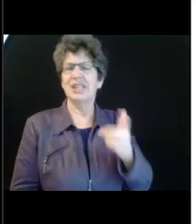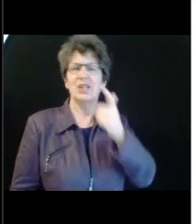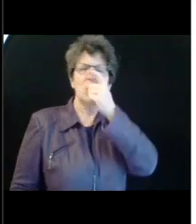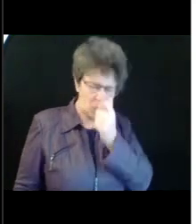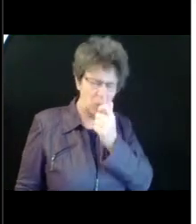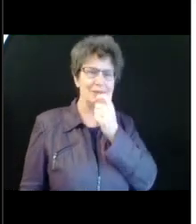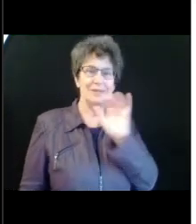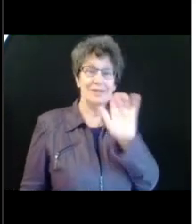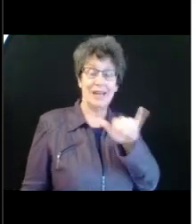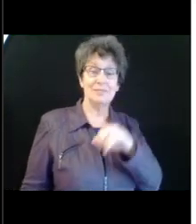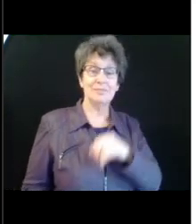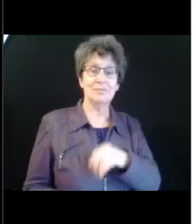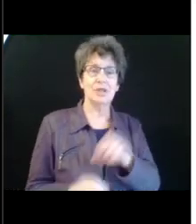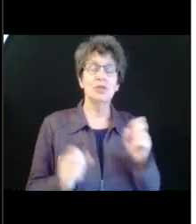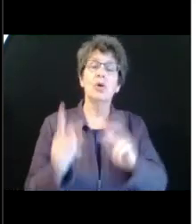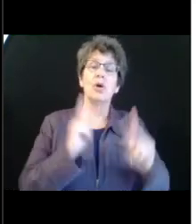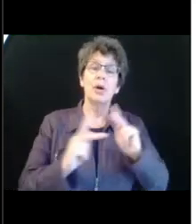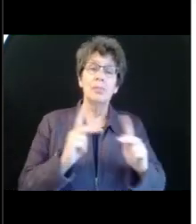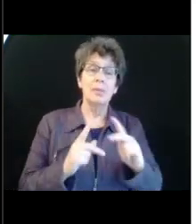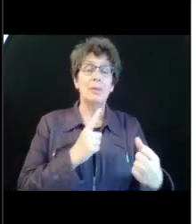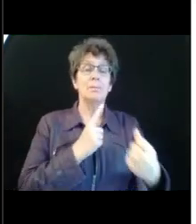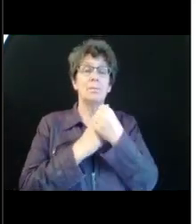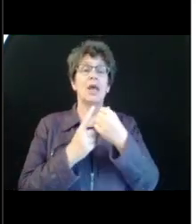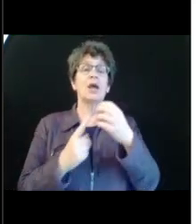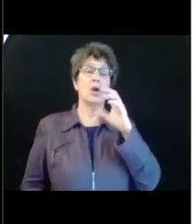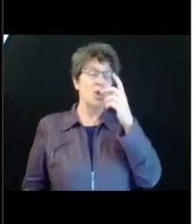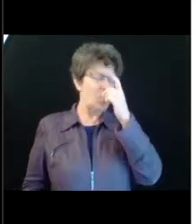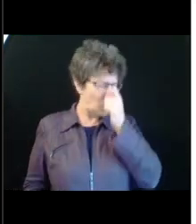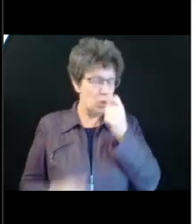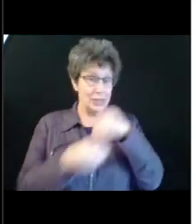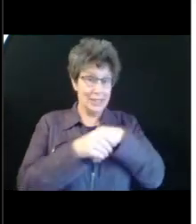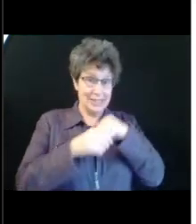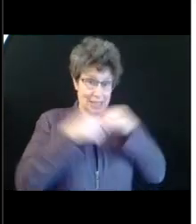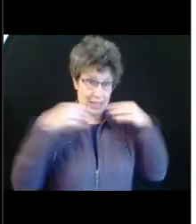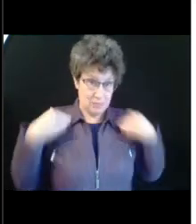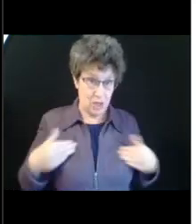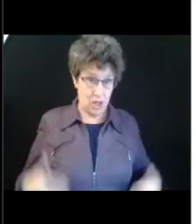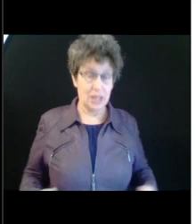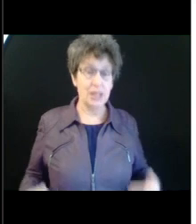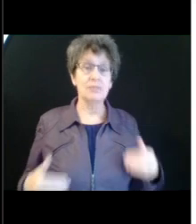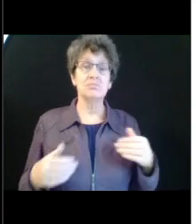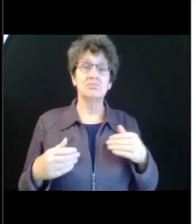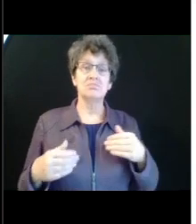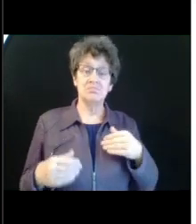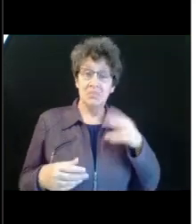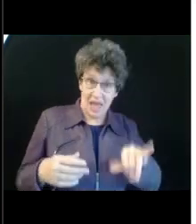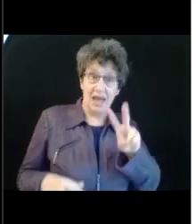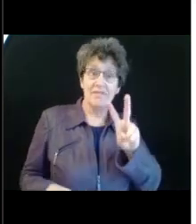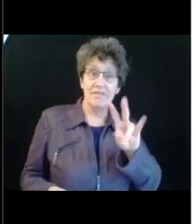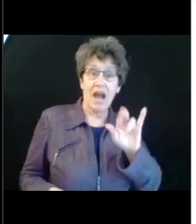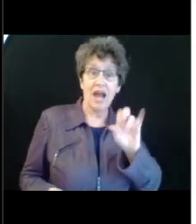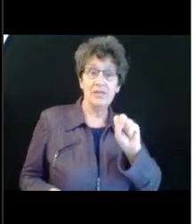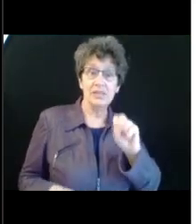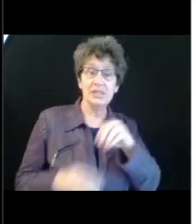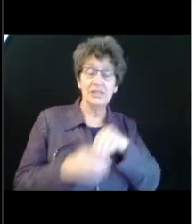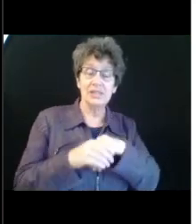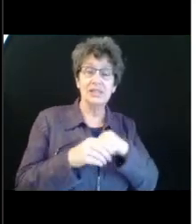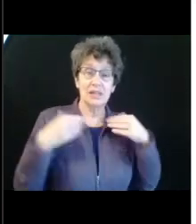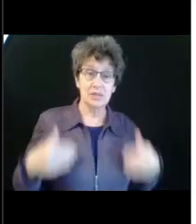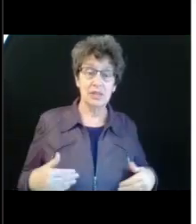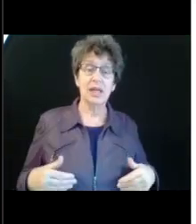this common cold, and then what they tracked after the exposure was what percent of those students or